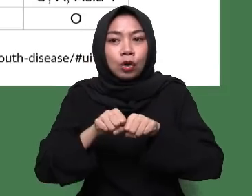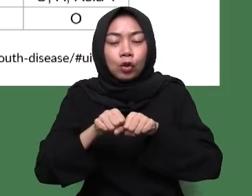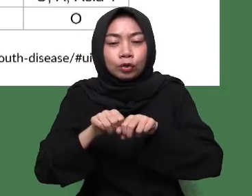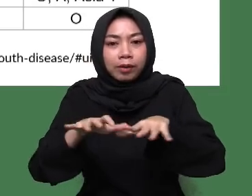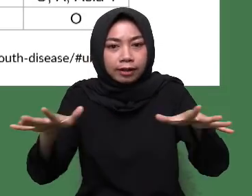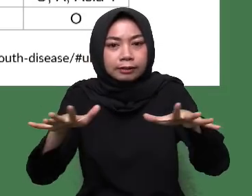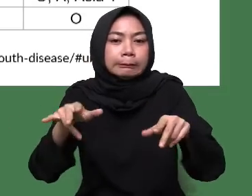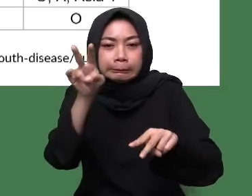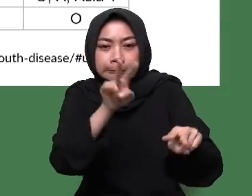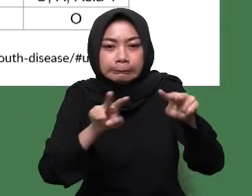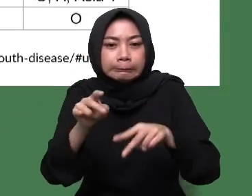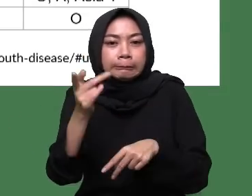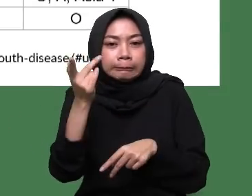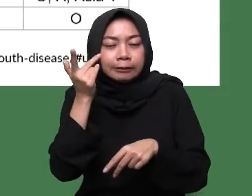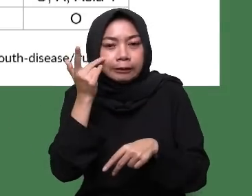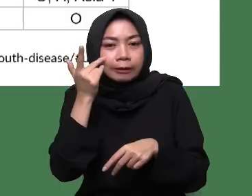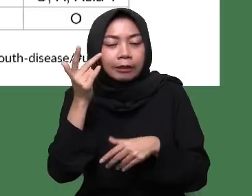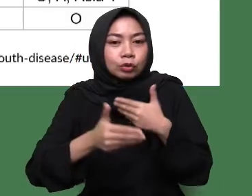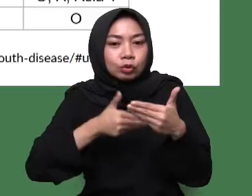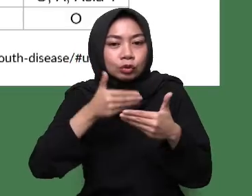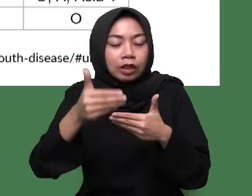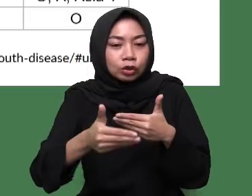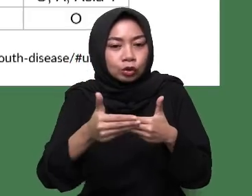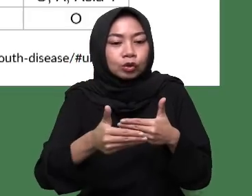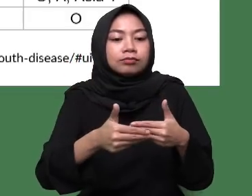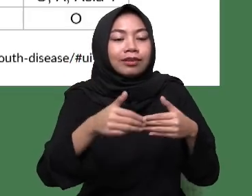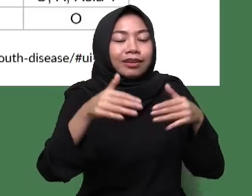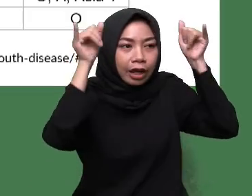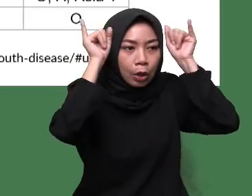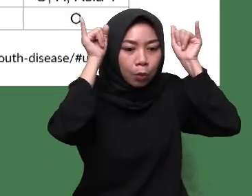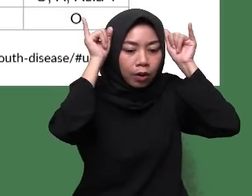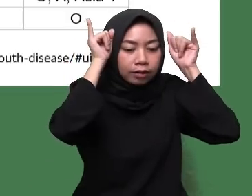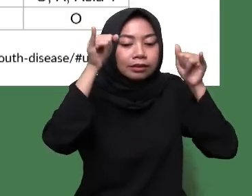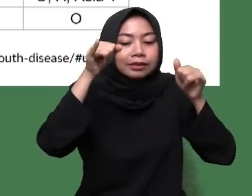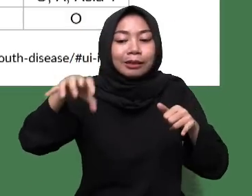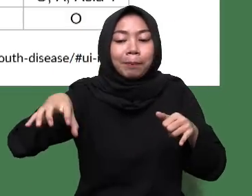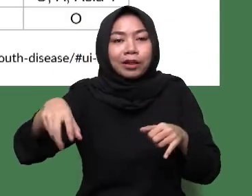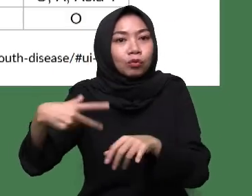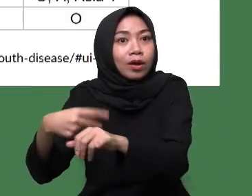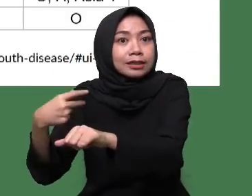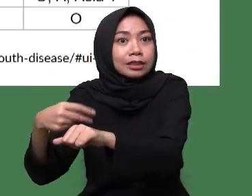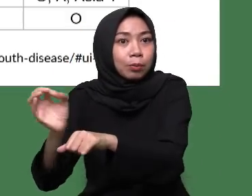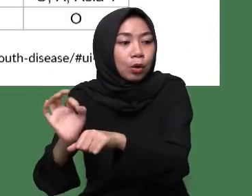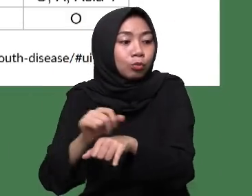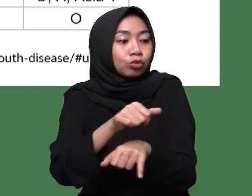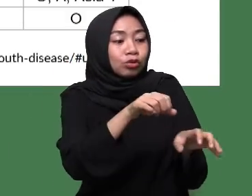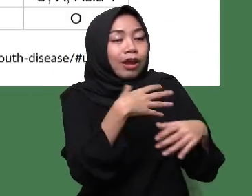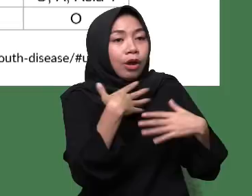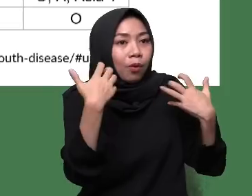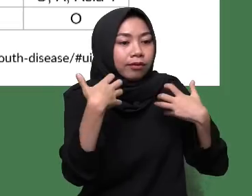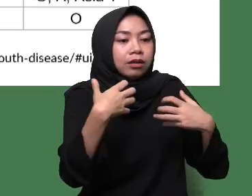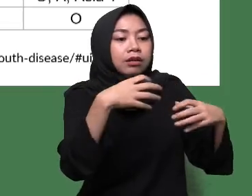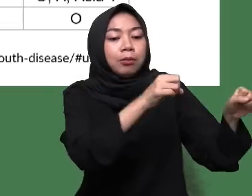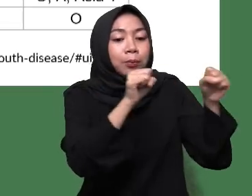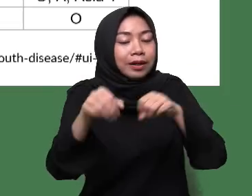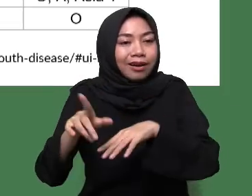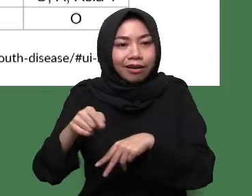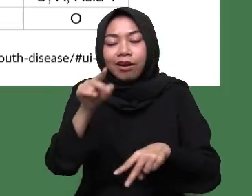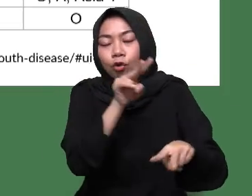and recording or regulating animal movement from unvaccinated areas. On the other hand,